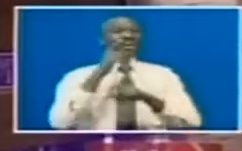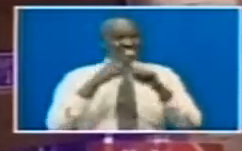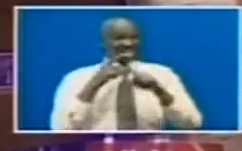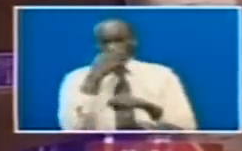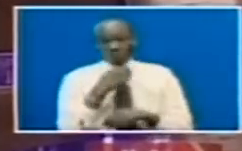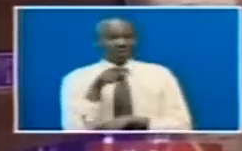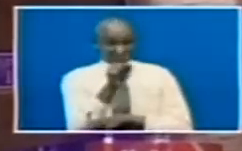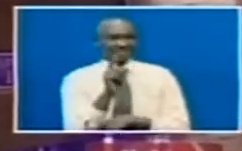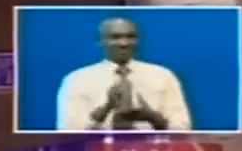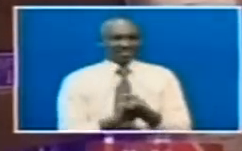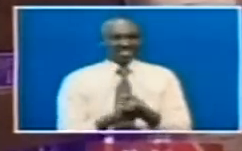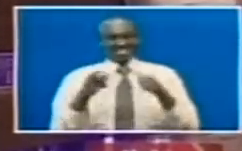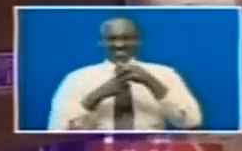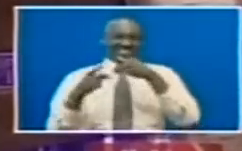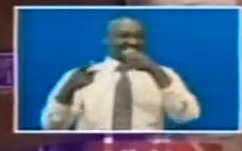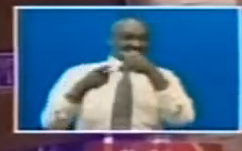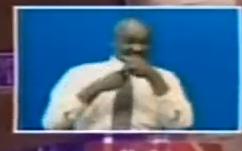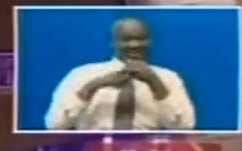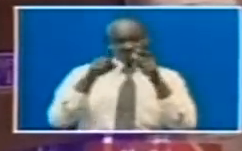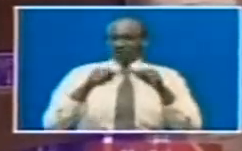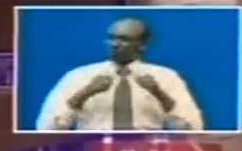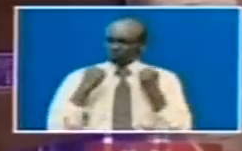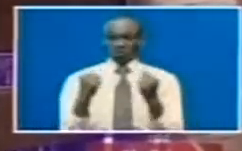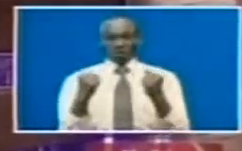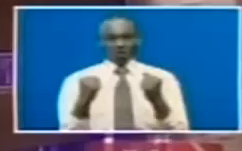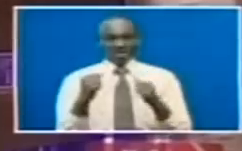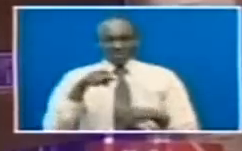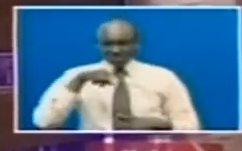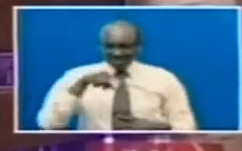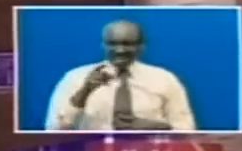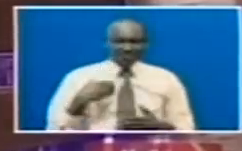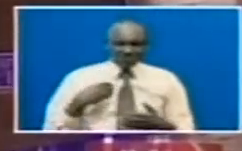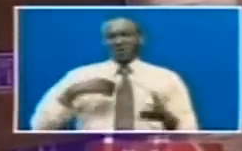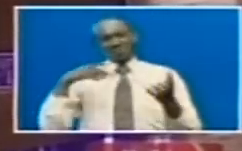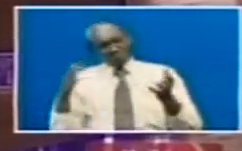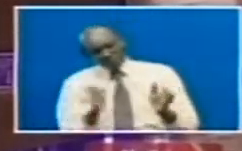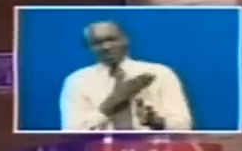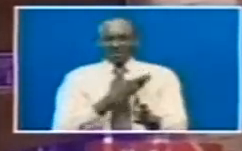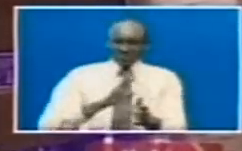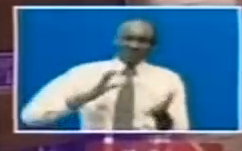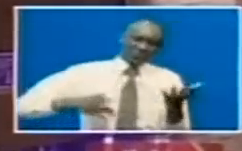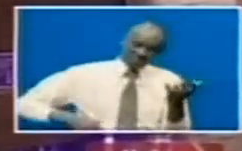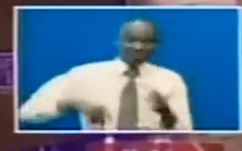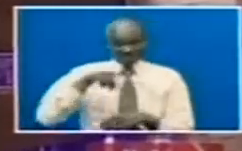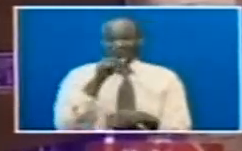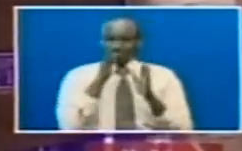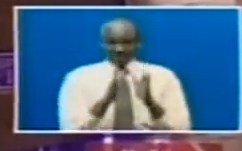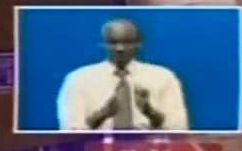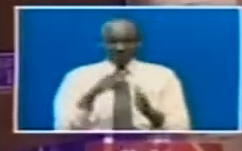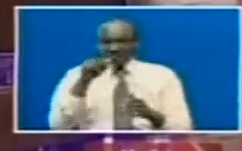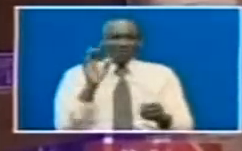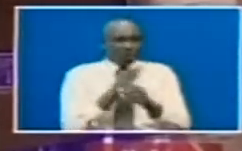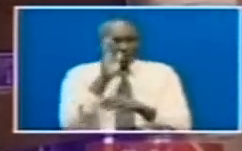math. He is 76 and still going strong, still playing music, still singing. His songs initially were